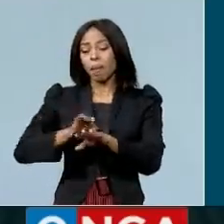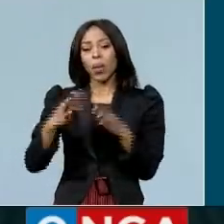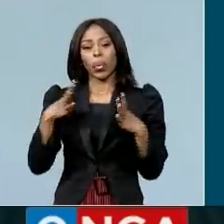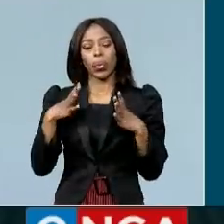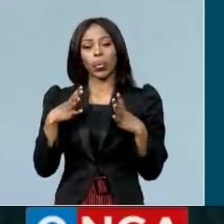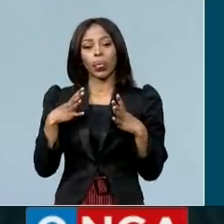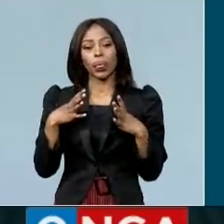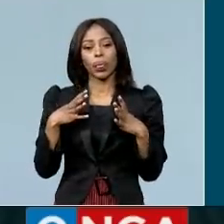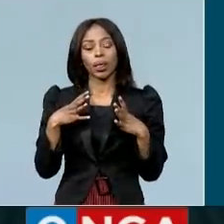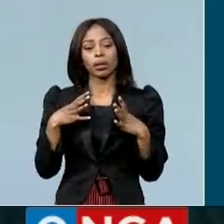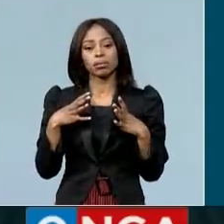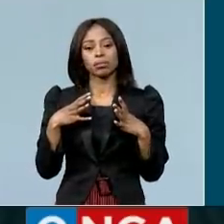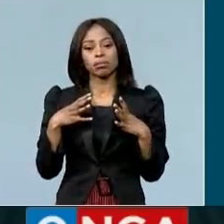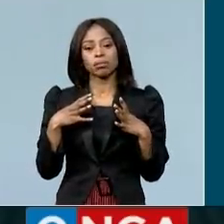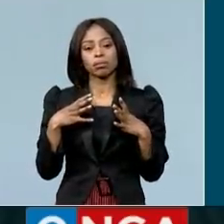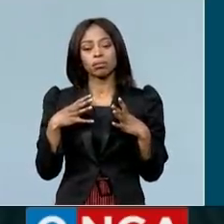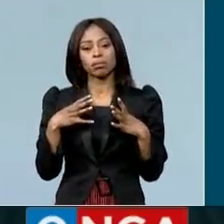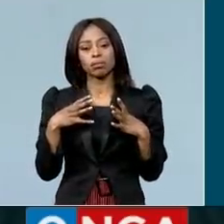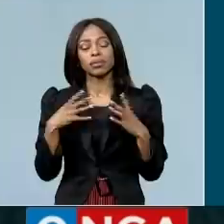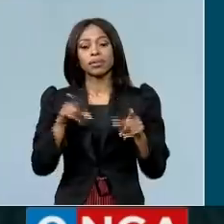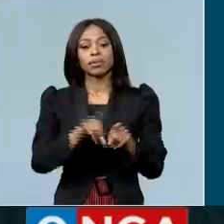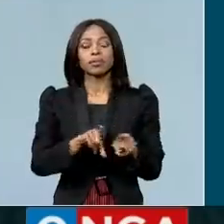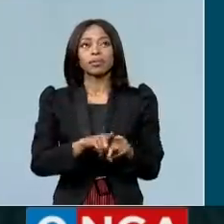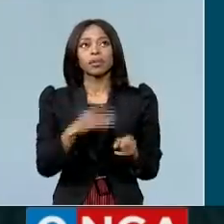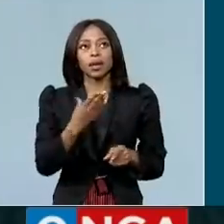way in advance. And there's a certain